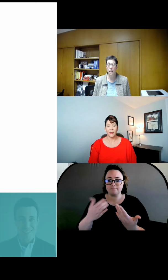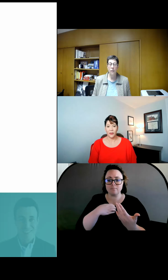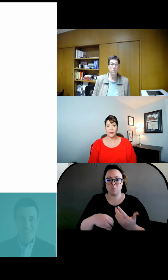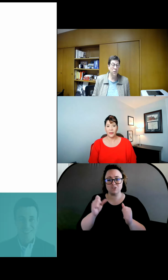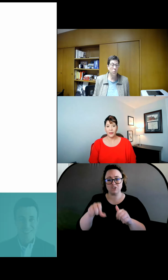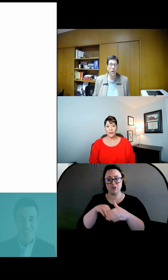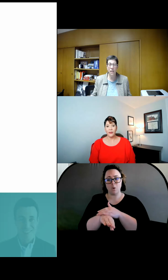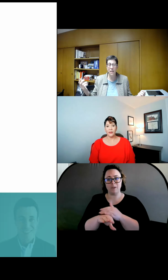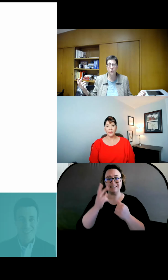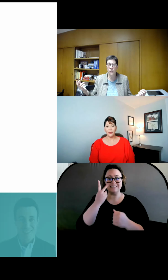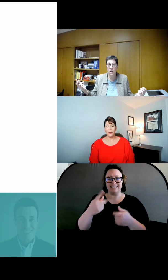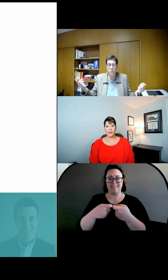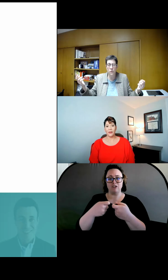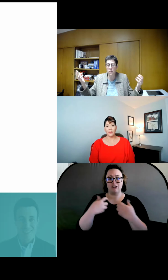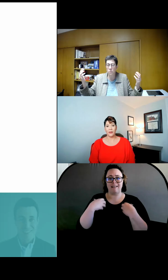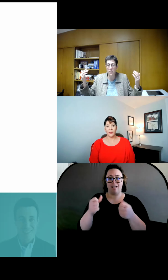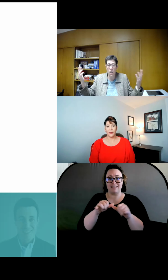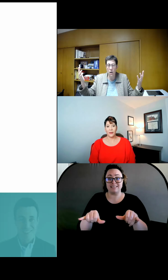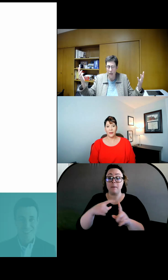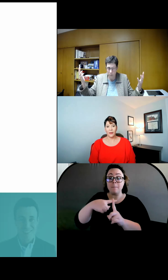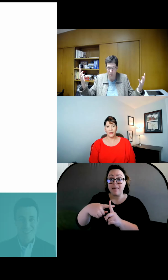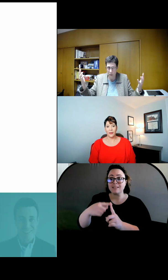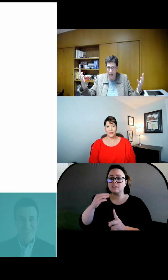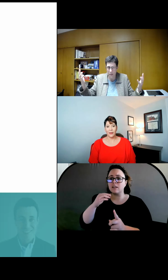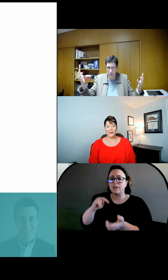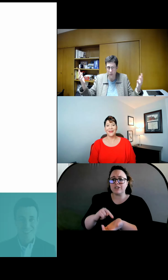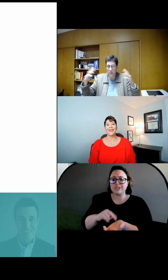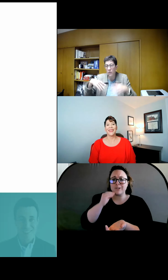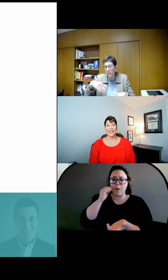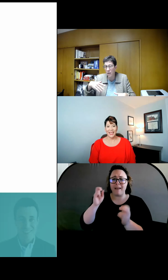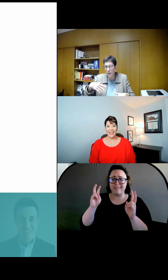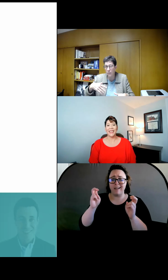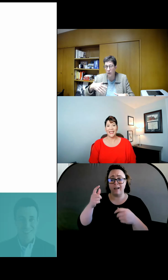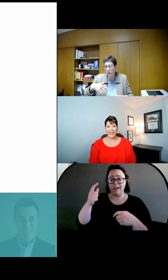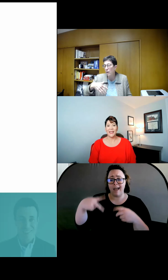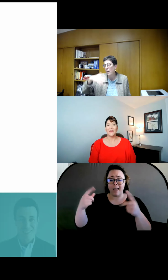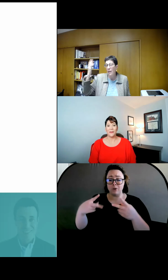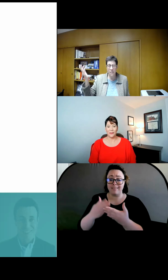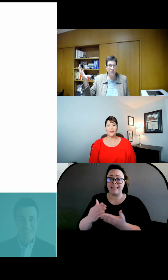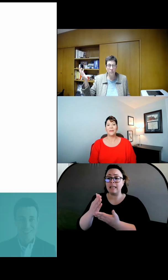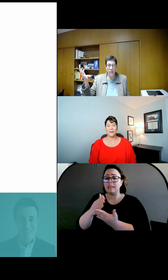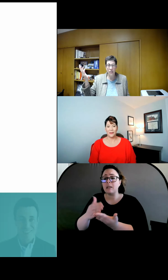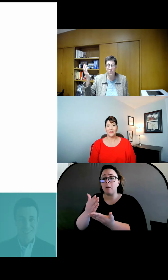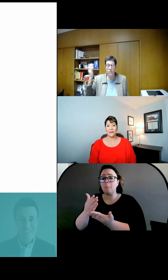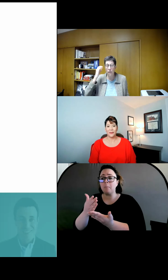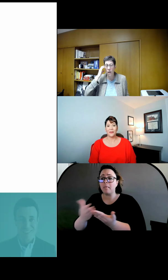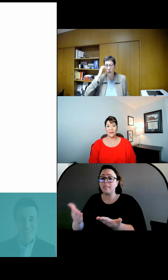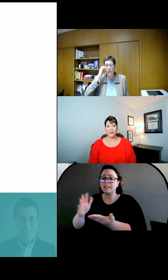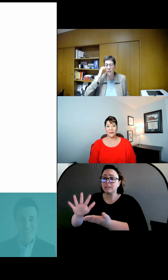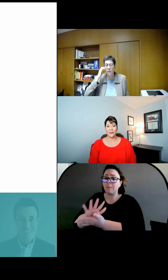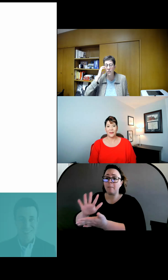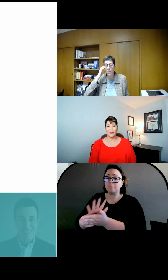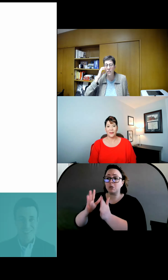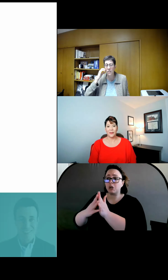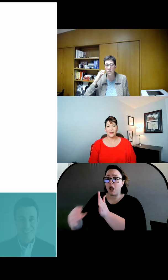it. And furthermore, a lot of nursing homes are in these bizarre hybrid models of some things on paper and some things